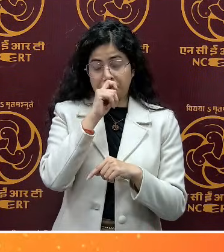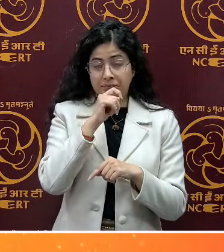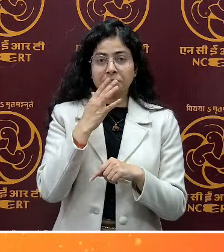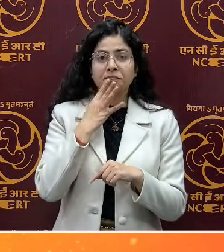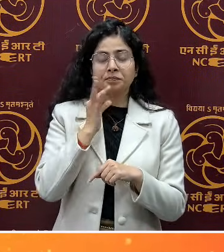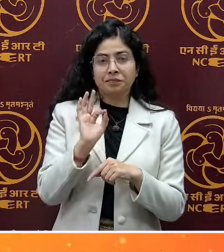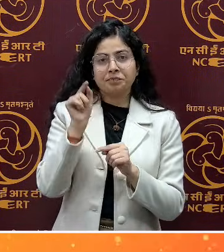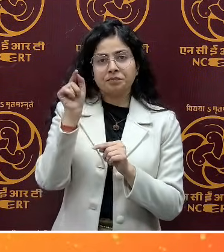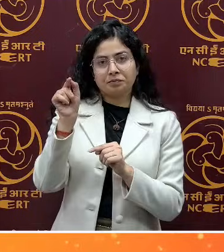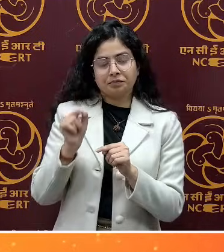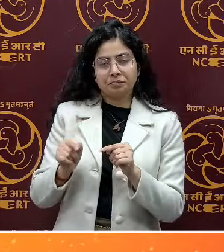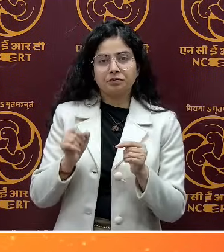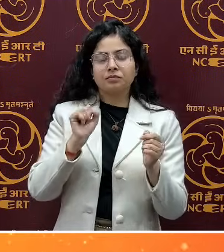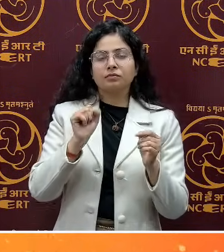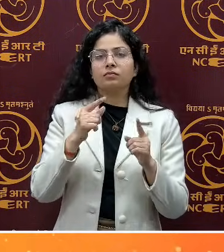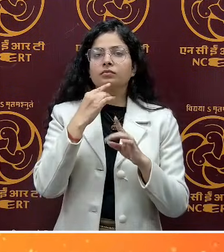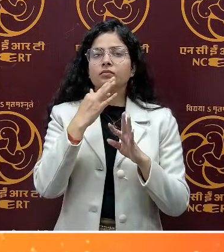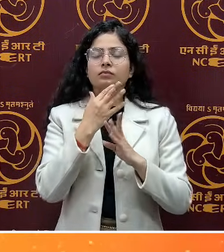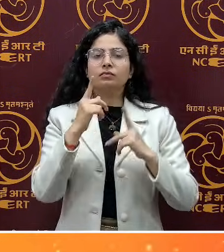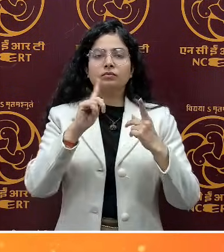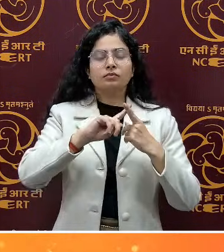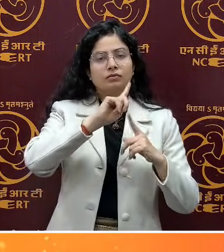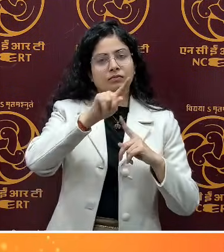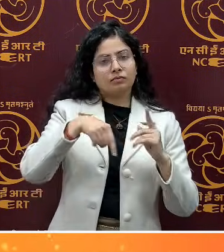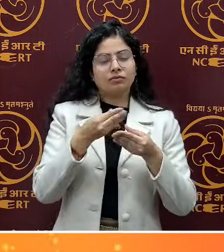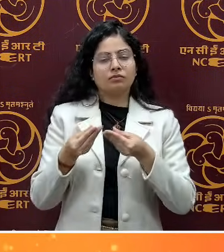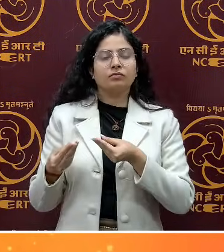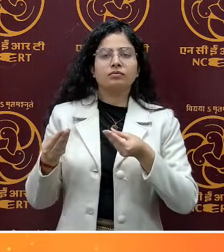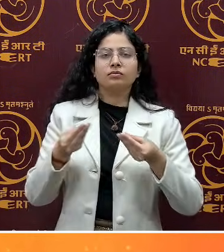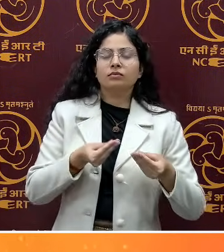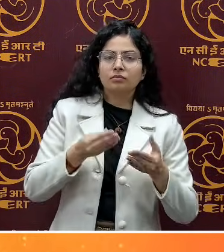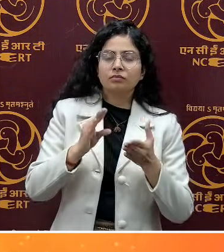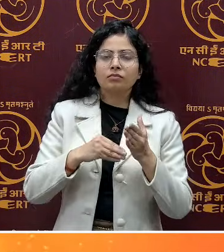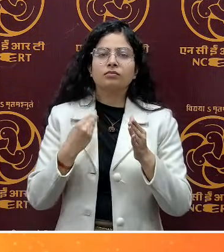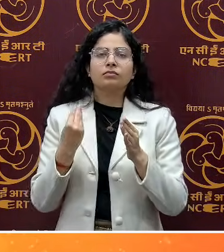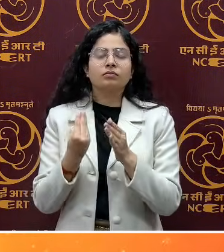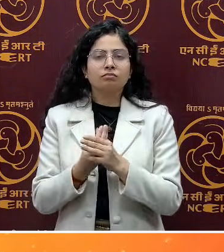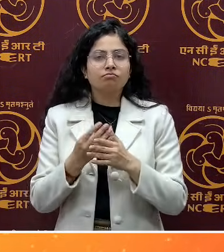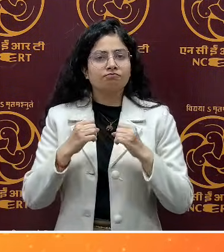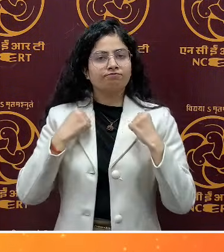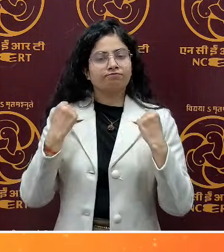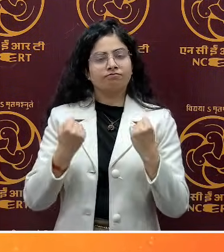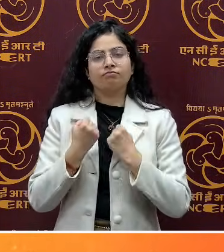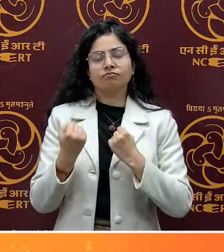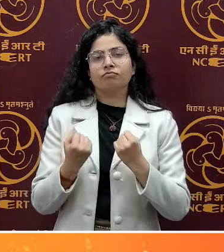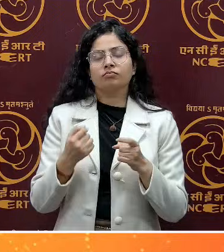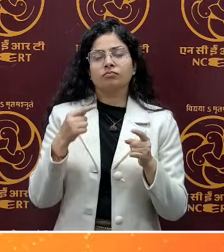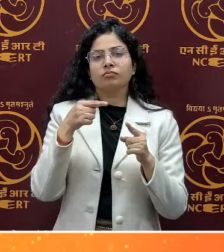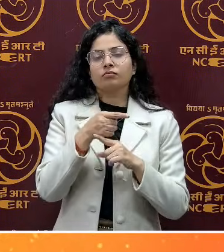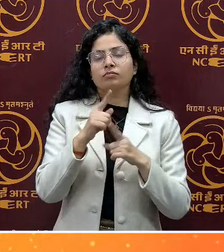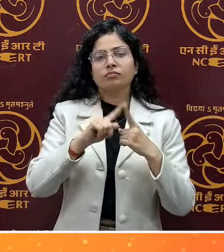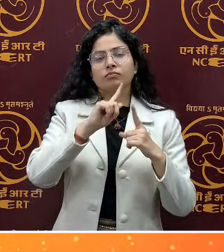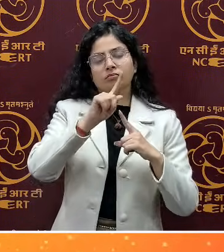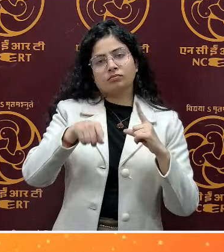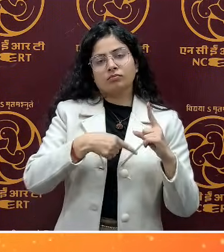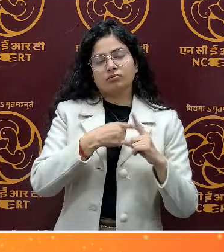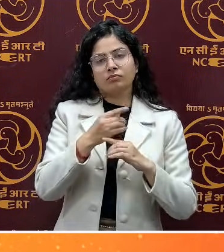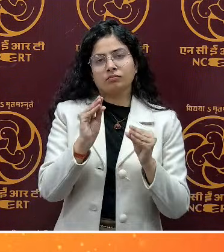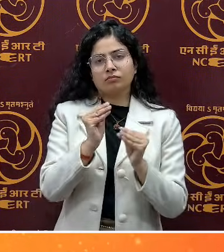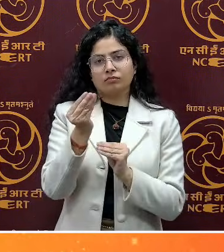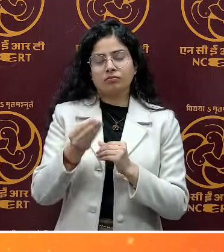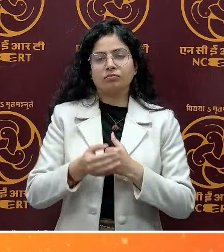important factors of the ecosystem. So we can contribute our efforts to make the ecosystem